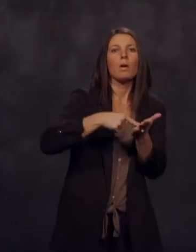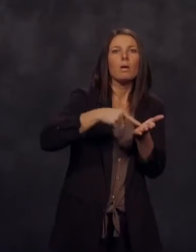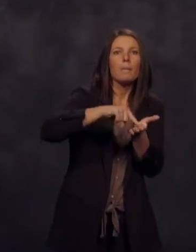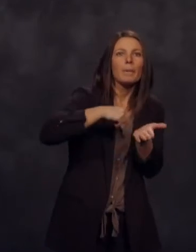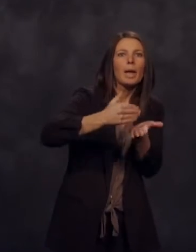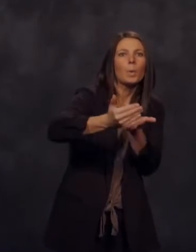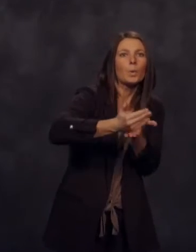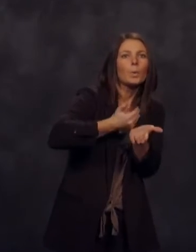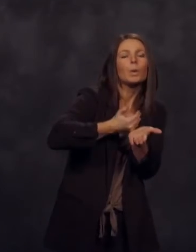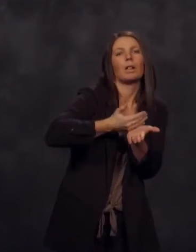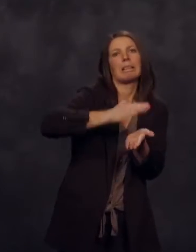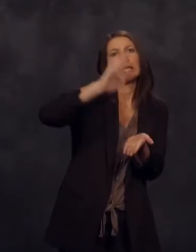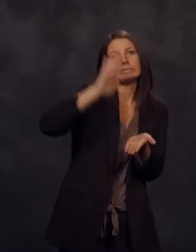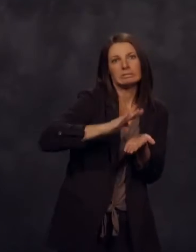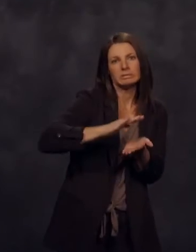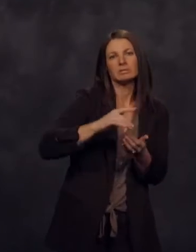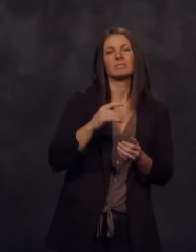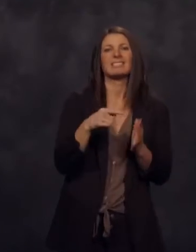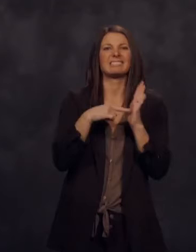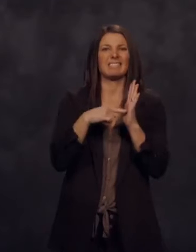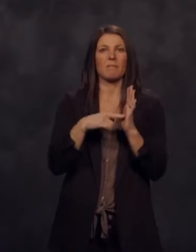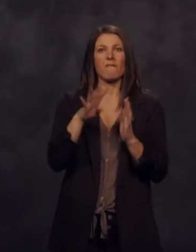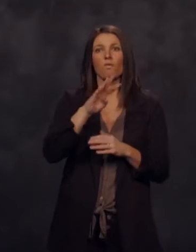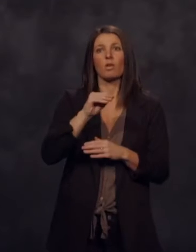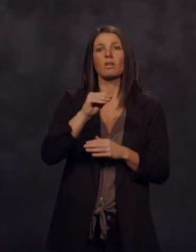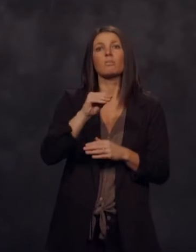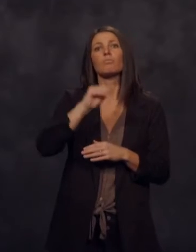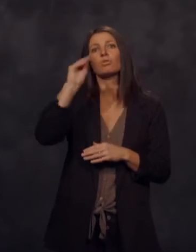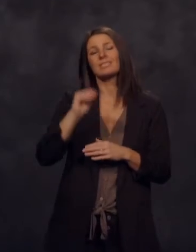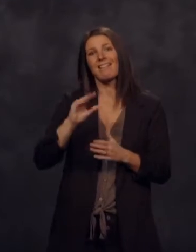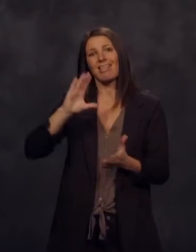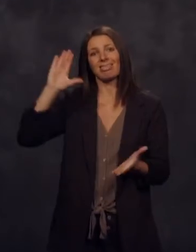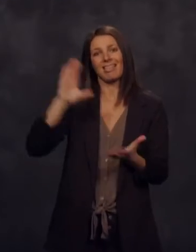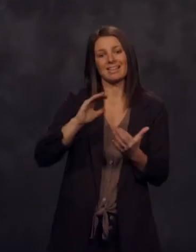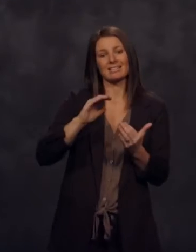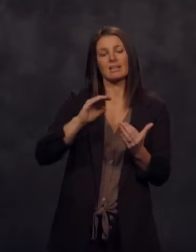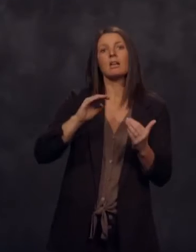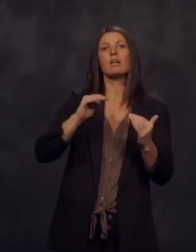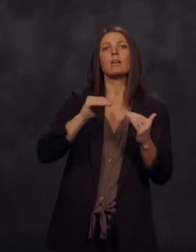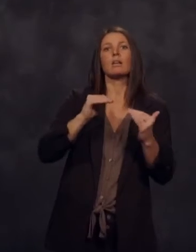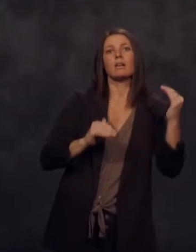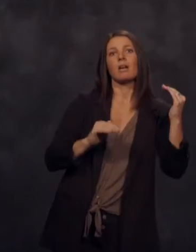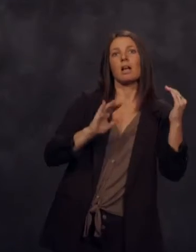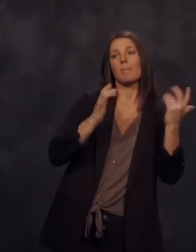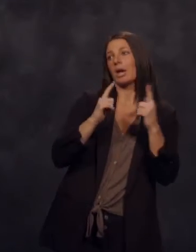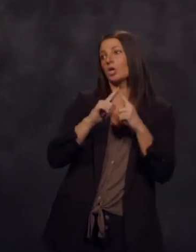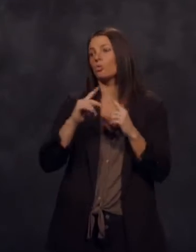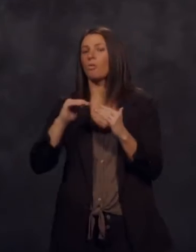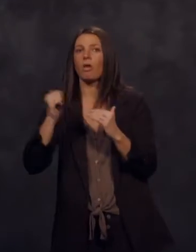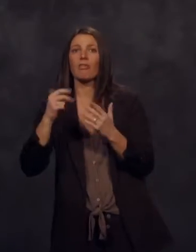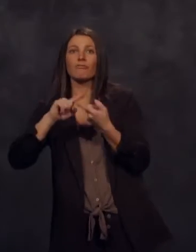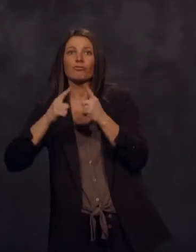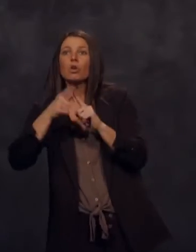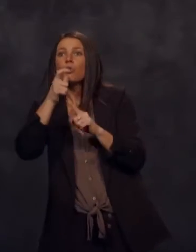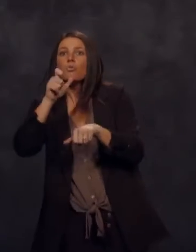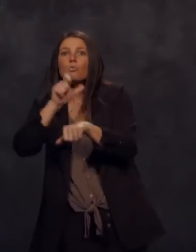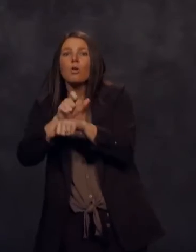example, I make 40% less than my peers who work at for-profit businesses.